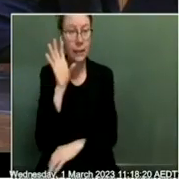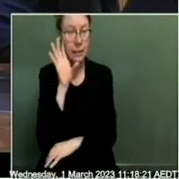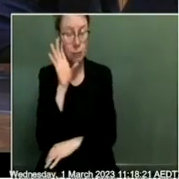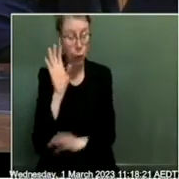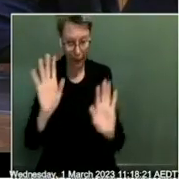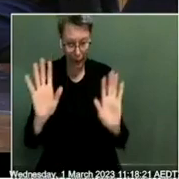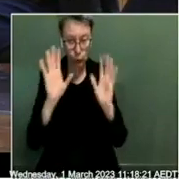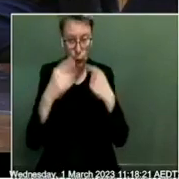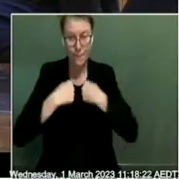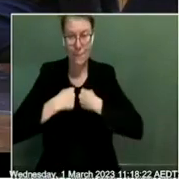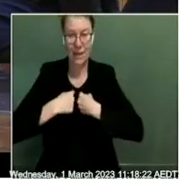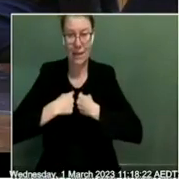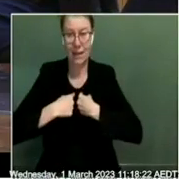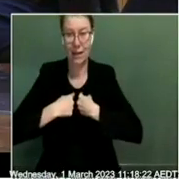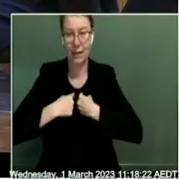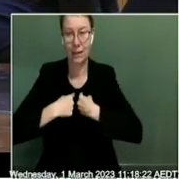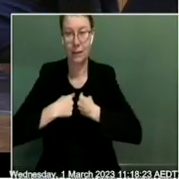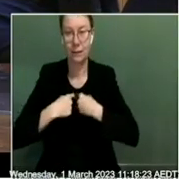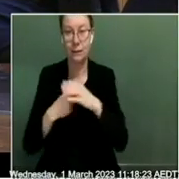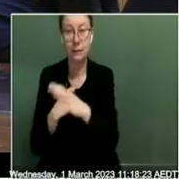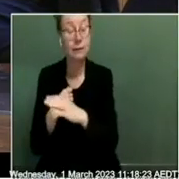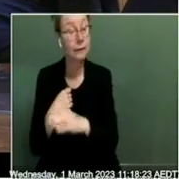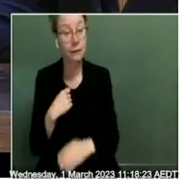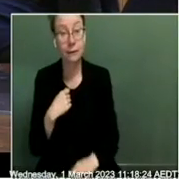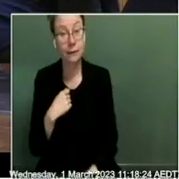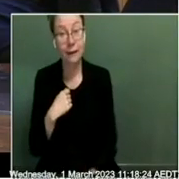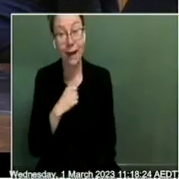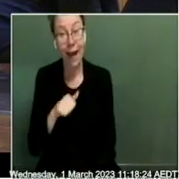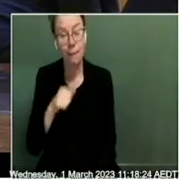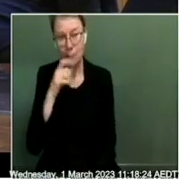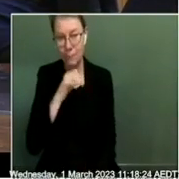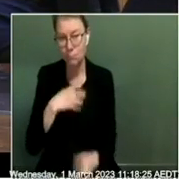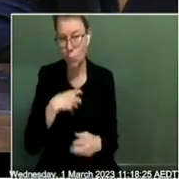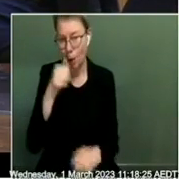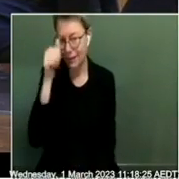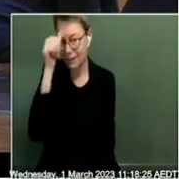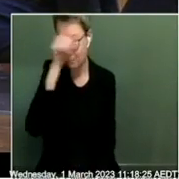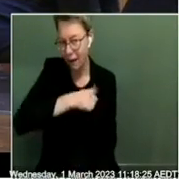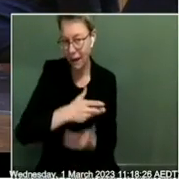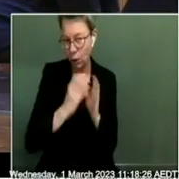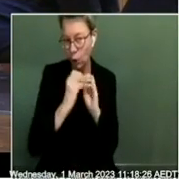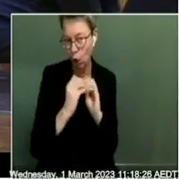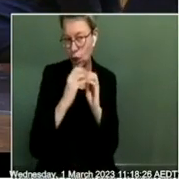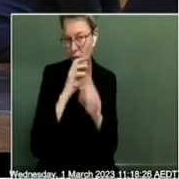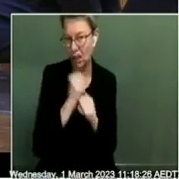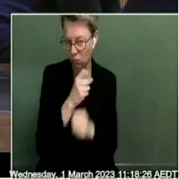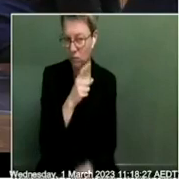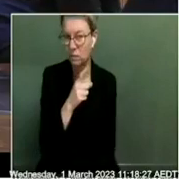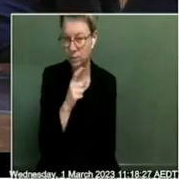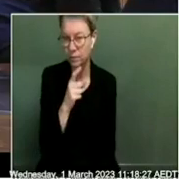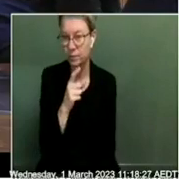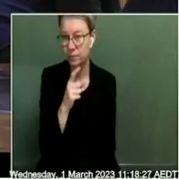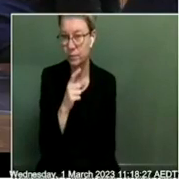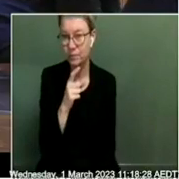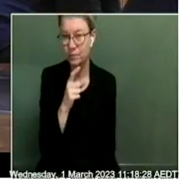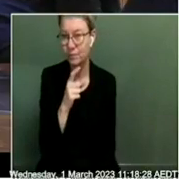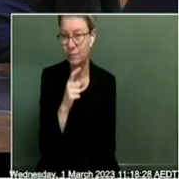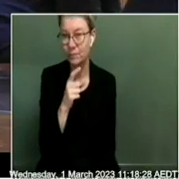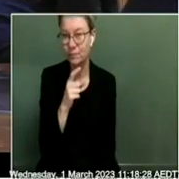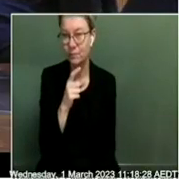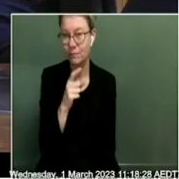people have got to get smarter in negotiations with government. I mean, this whole thing that's going on about closing the